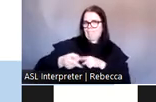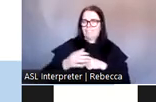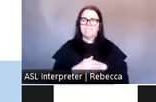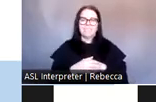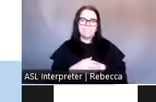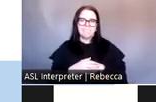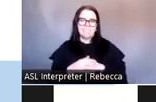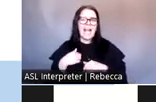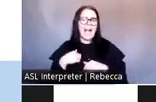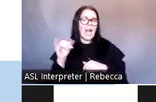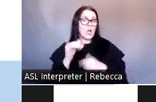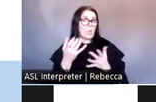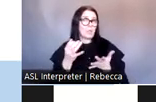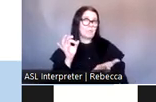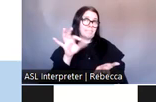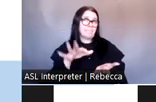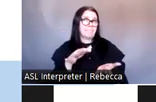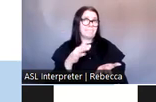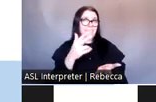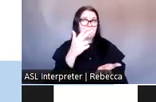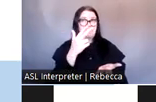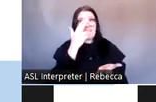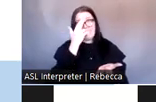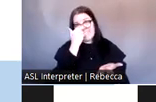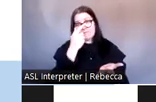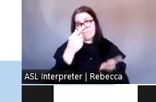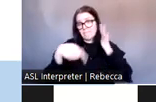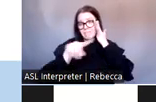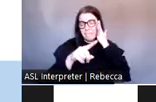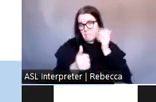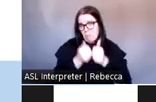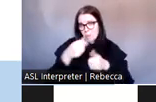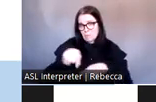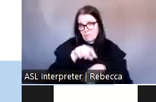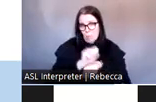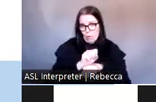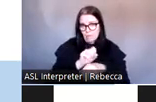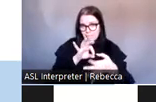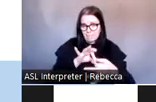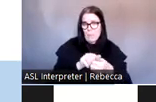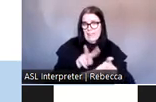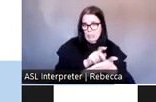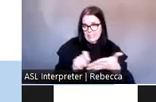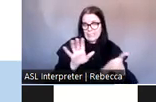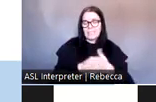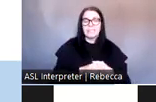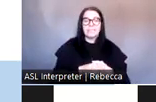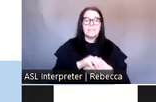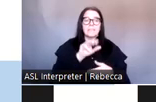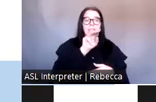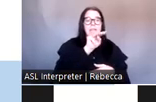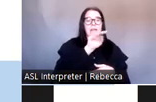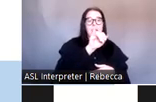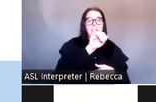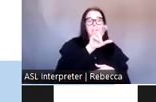a kind of a funny thing, given that we're all literacy educators mostly on the call today. Micro-credentials, you will see it with the